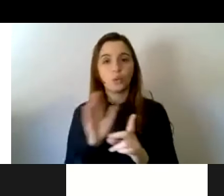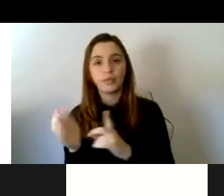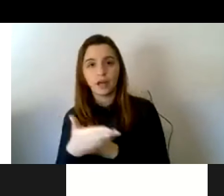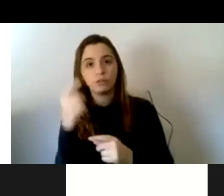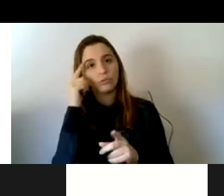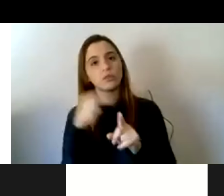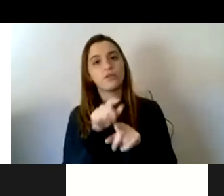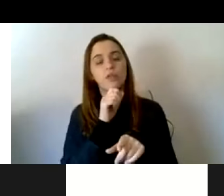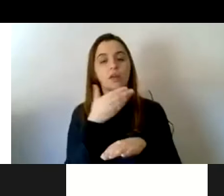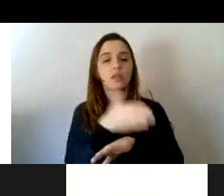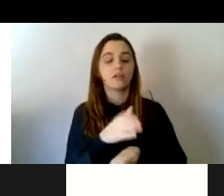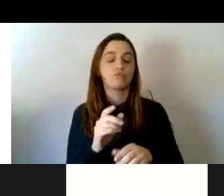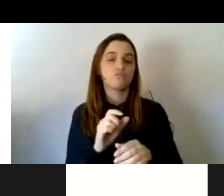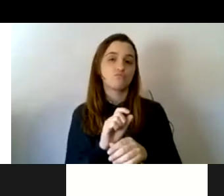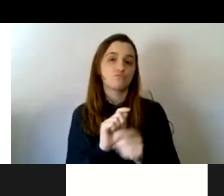Okay, so